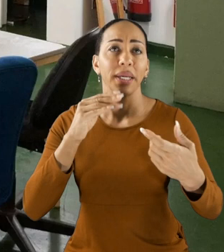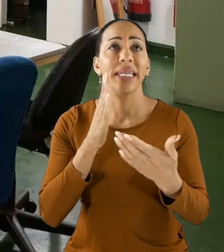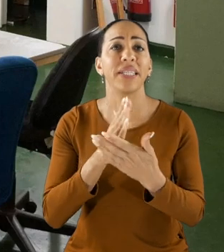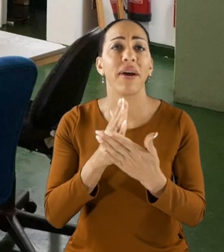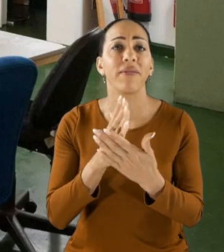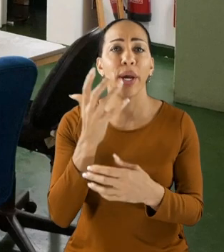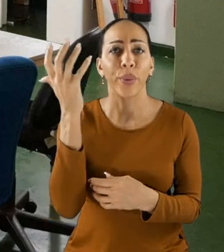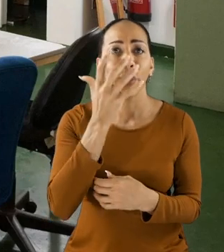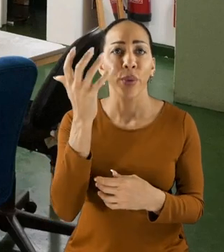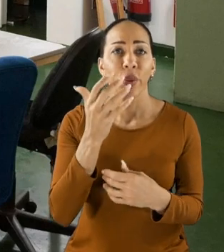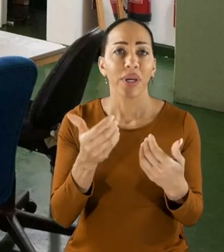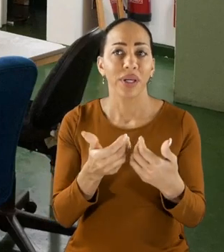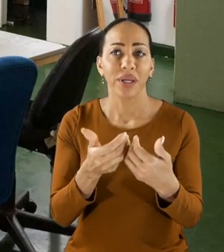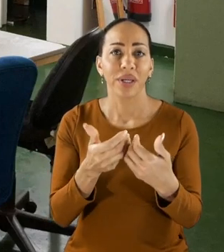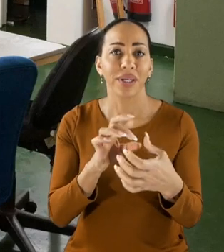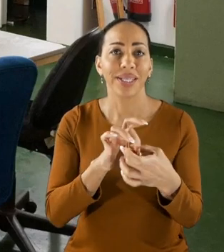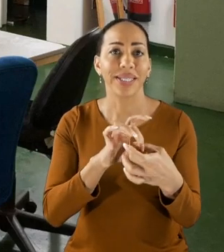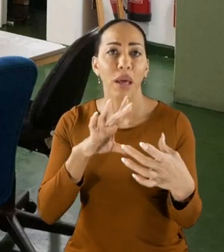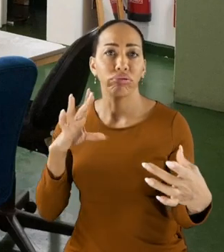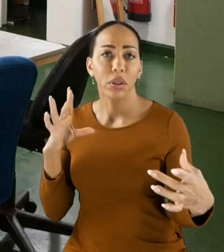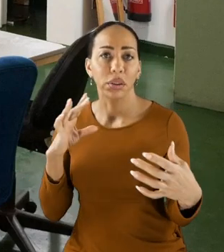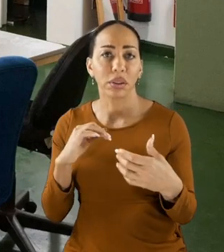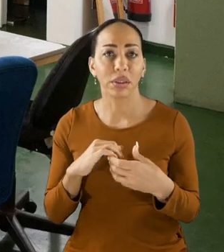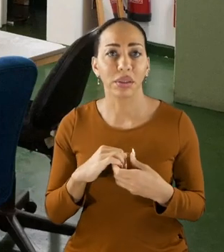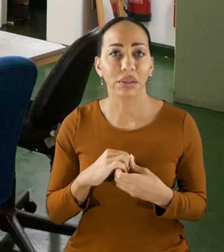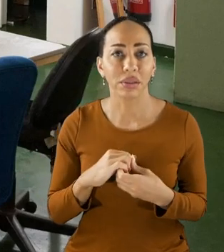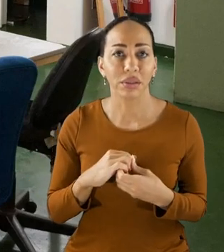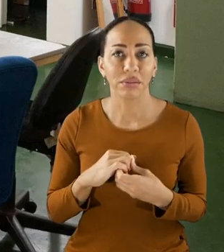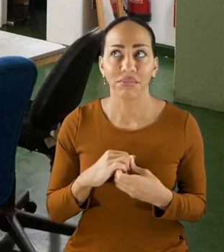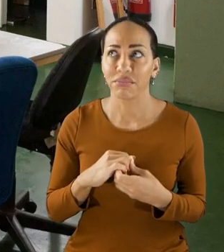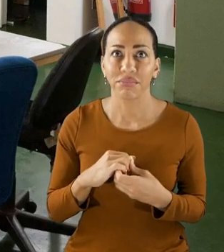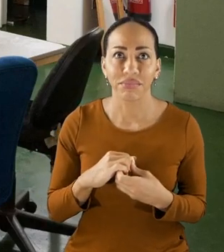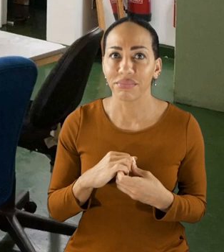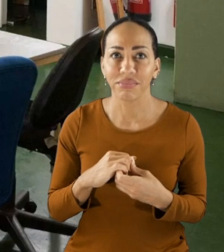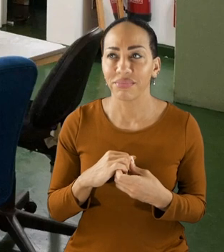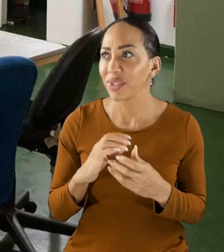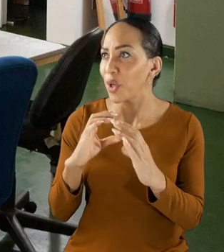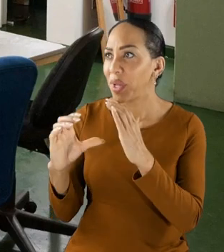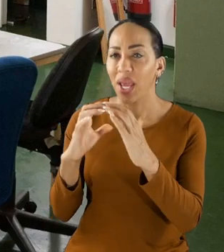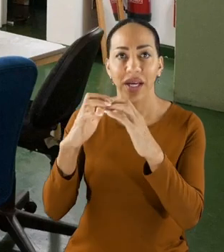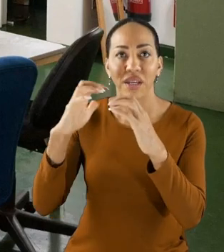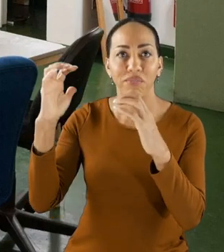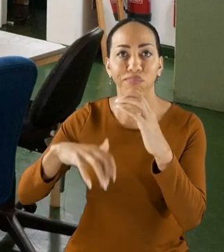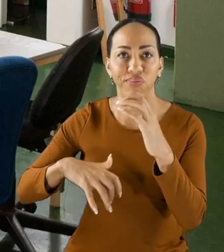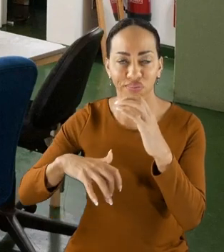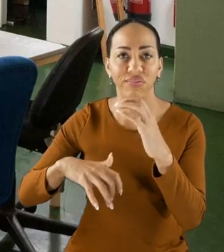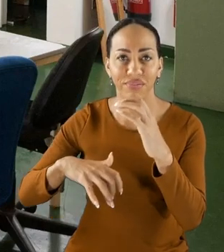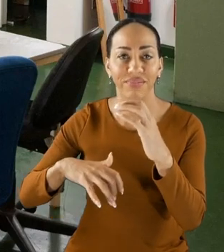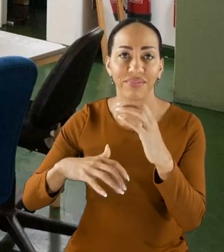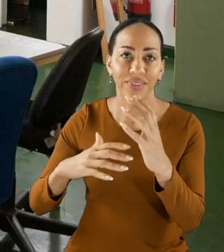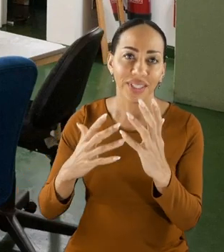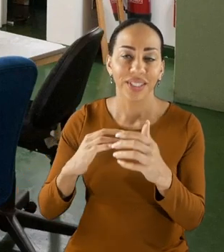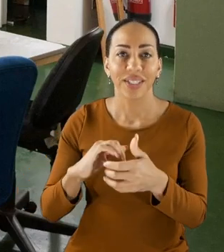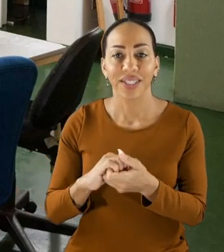so separate, and it doesn't really. There's a loss of communication